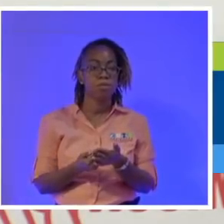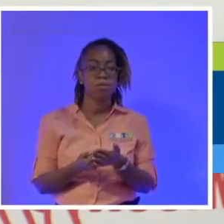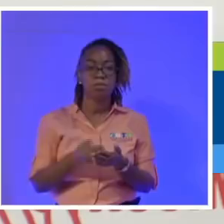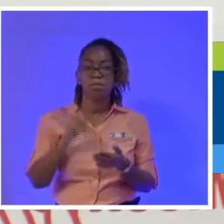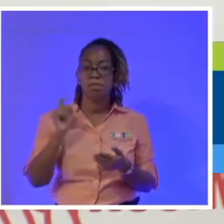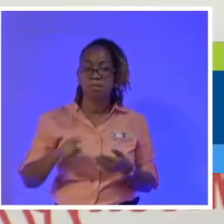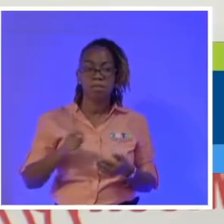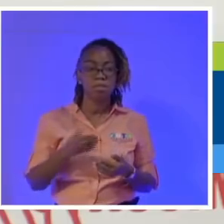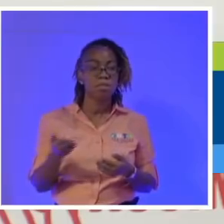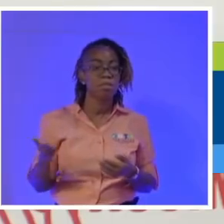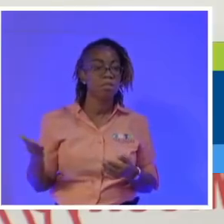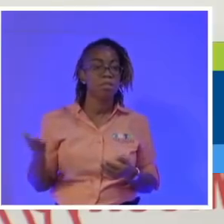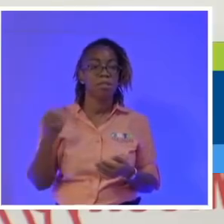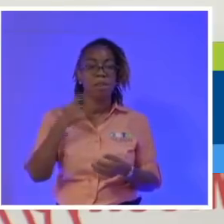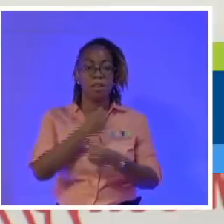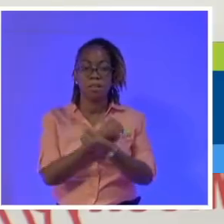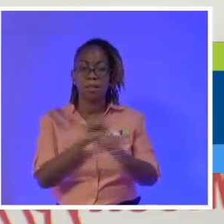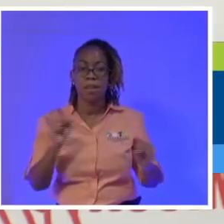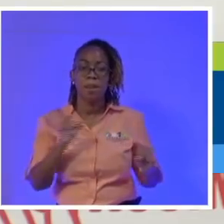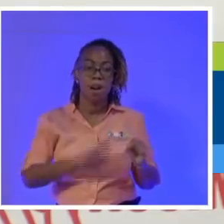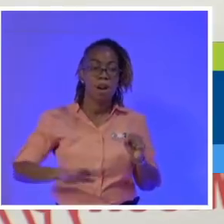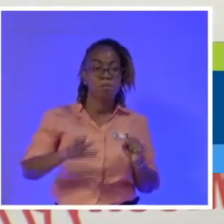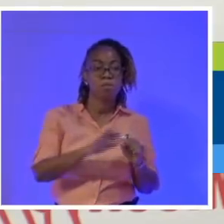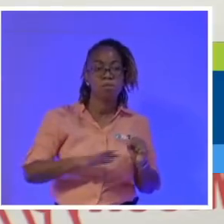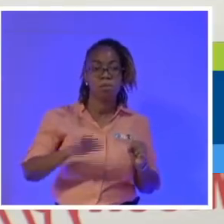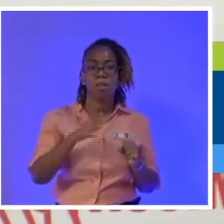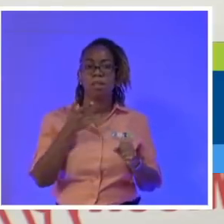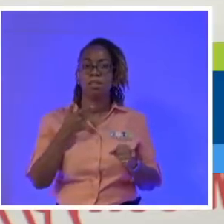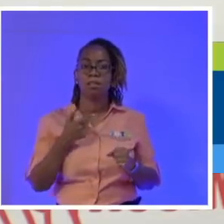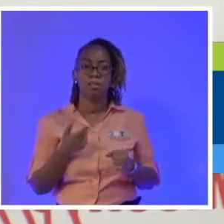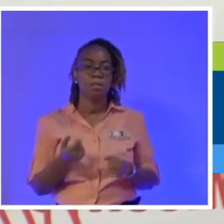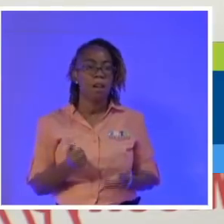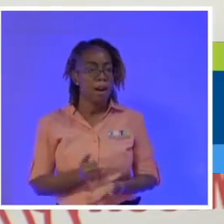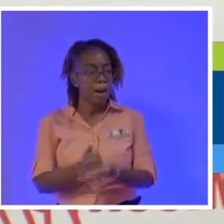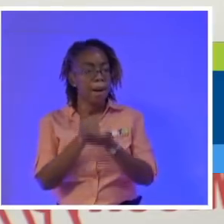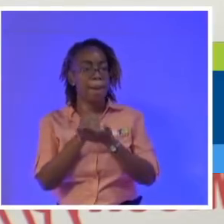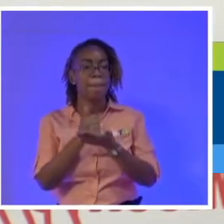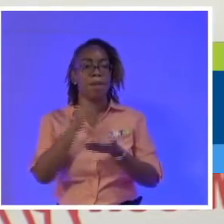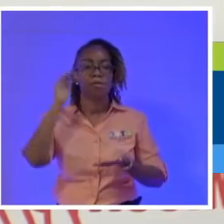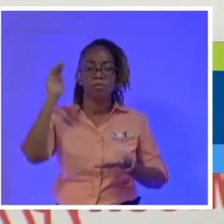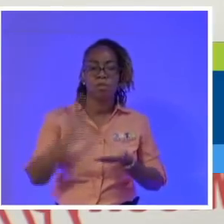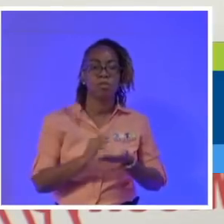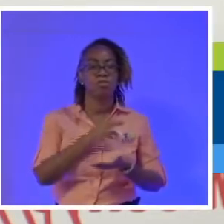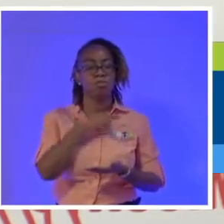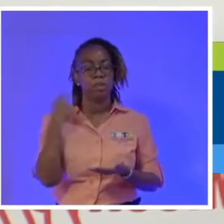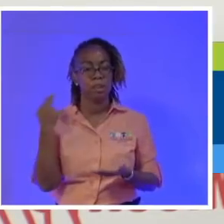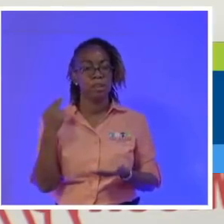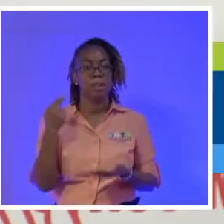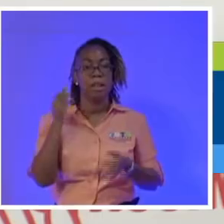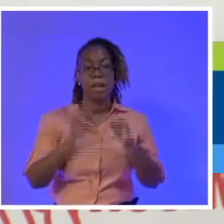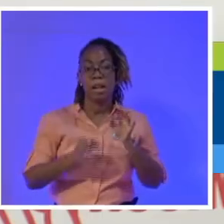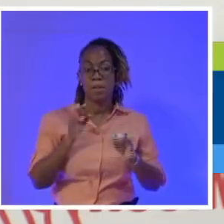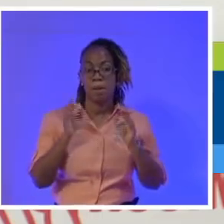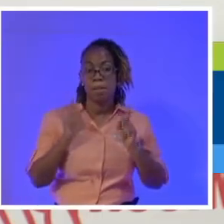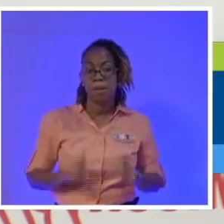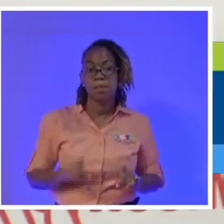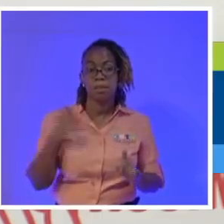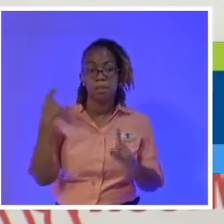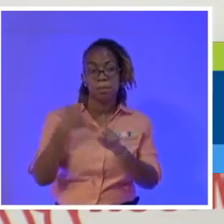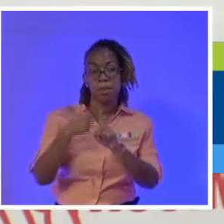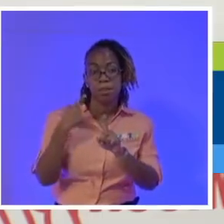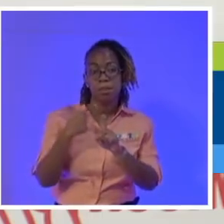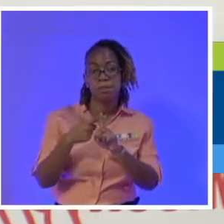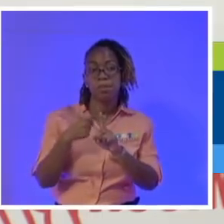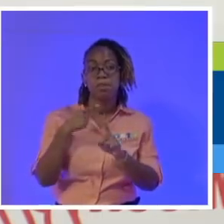are basically added layers of protection to reduce the risk of an infected individual being in a